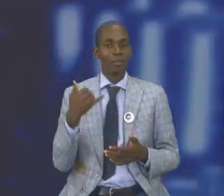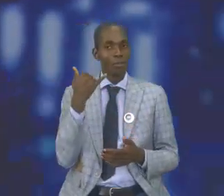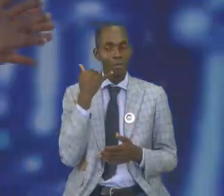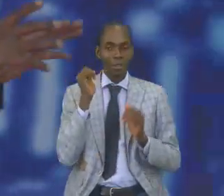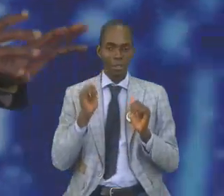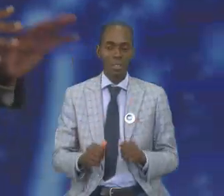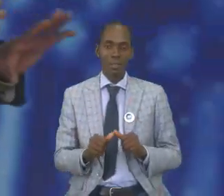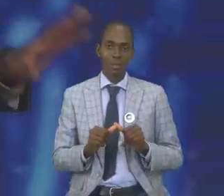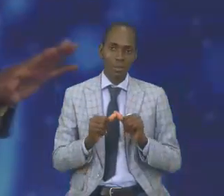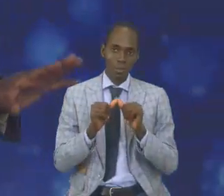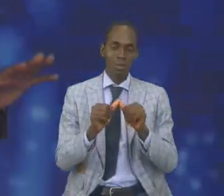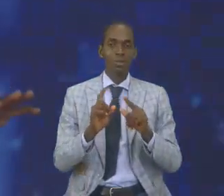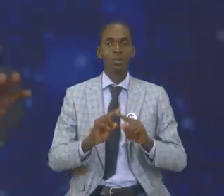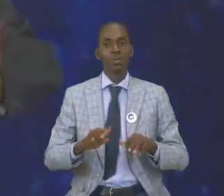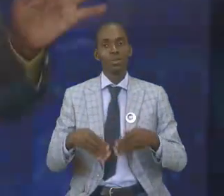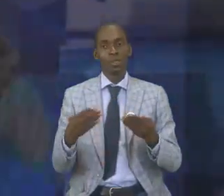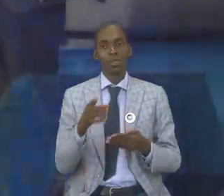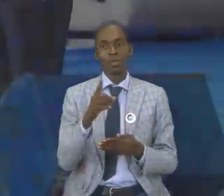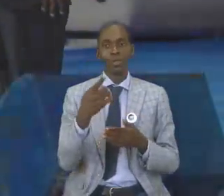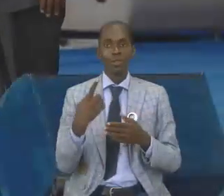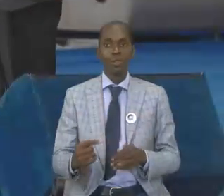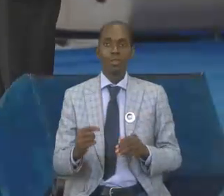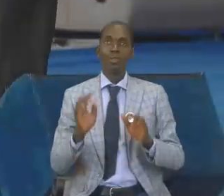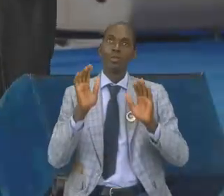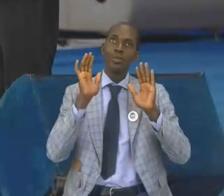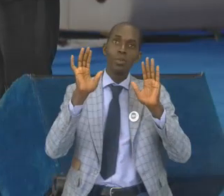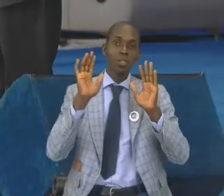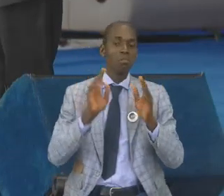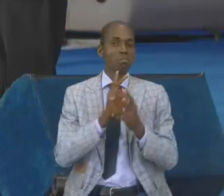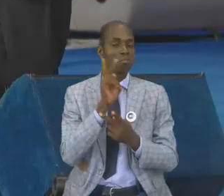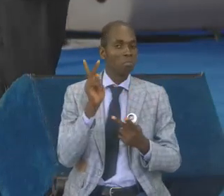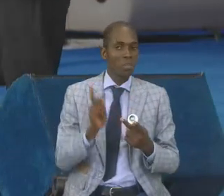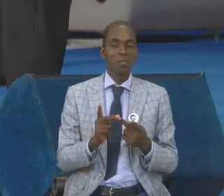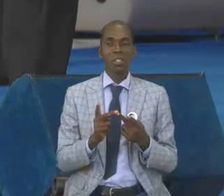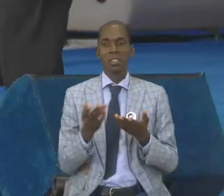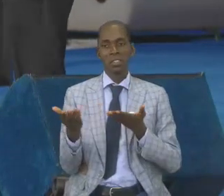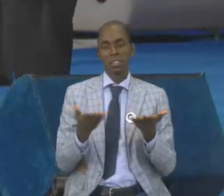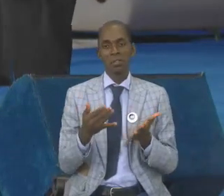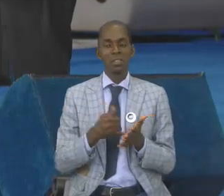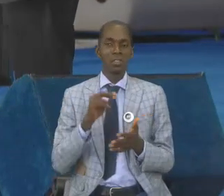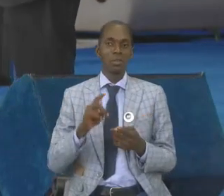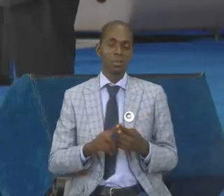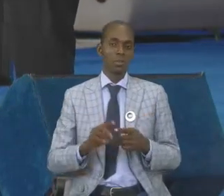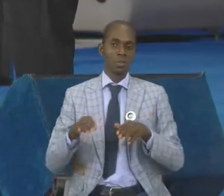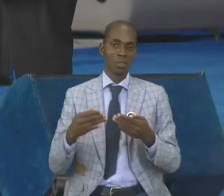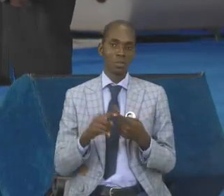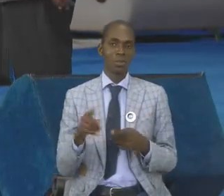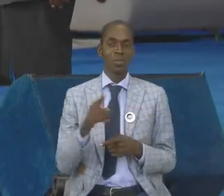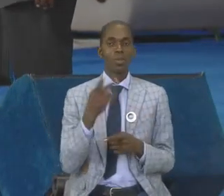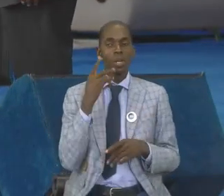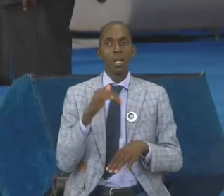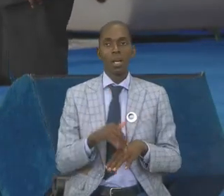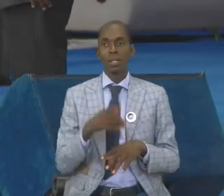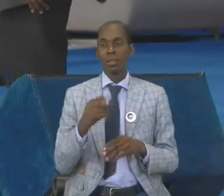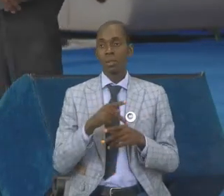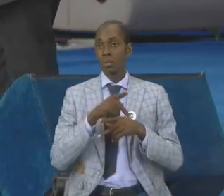the excellent service is supposed to give you. Not only that, look at the profession all in life. I'm going to be